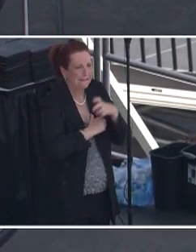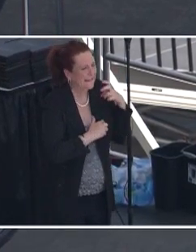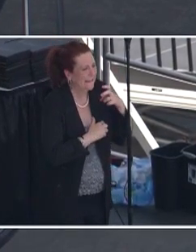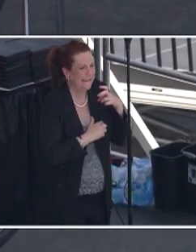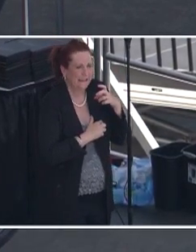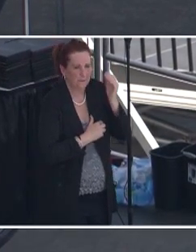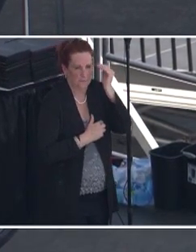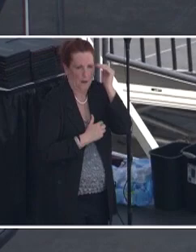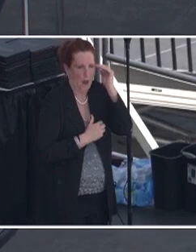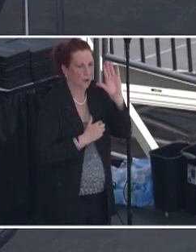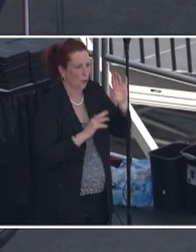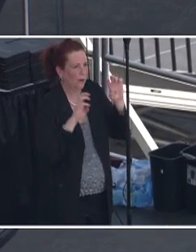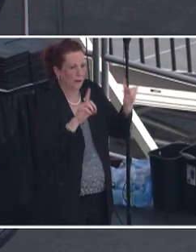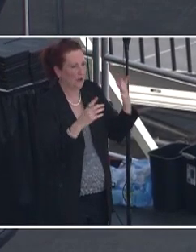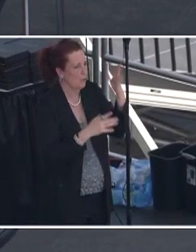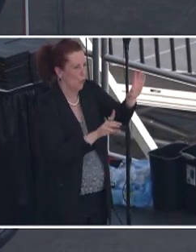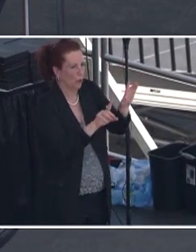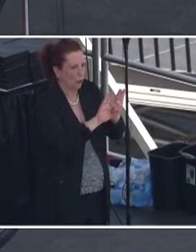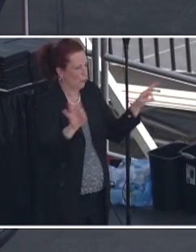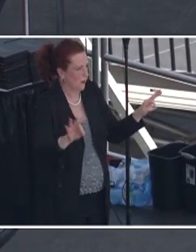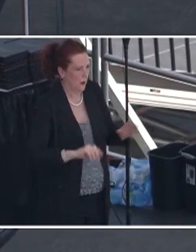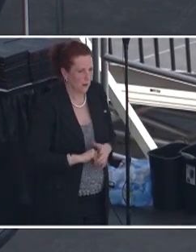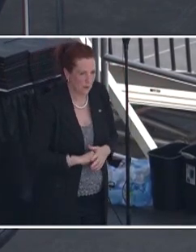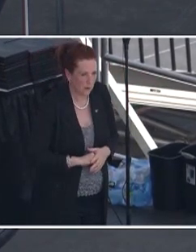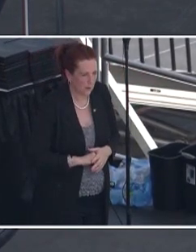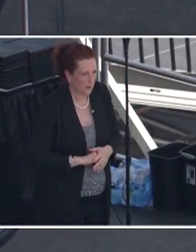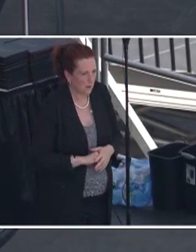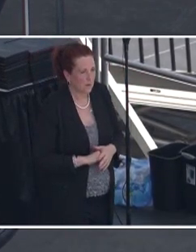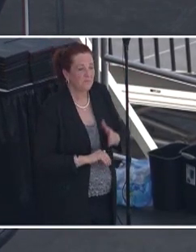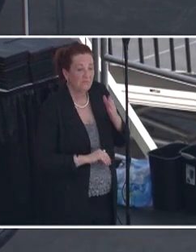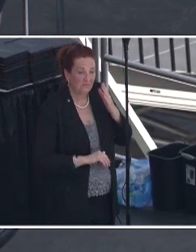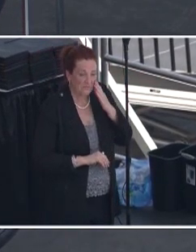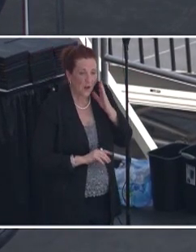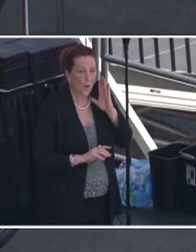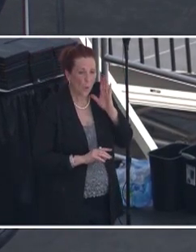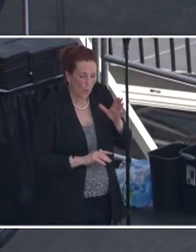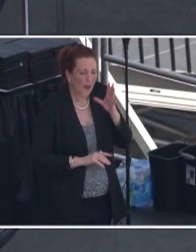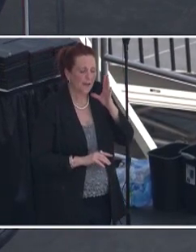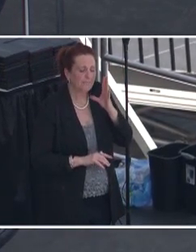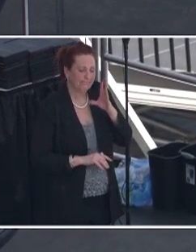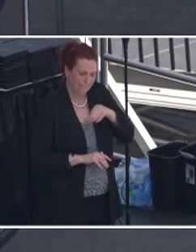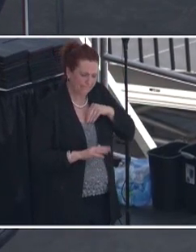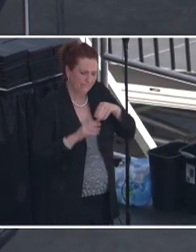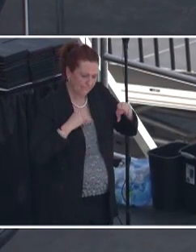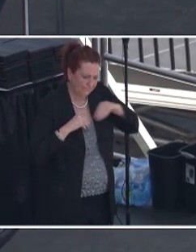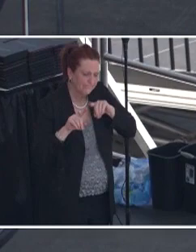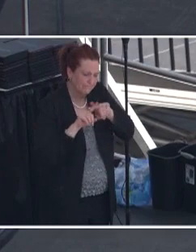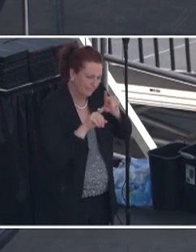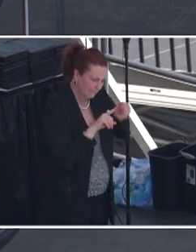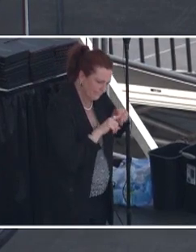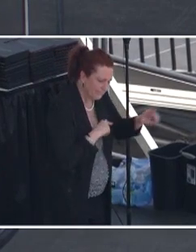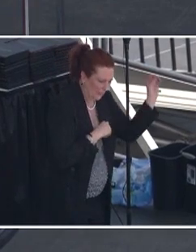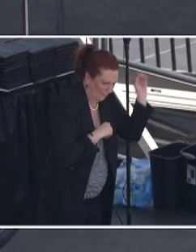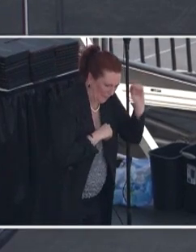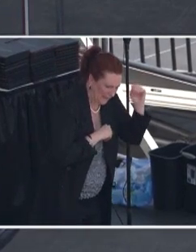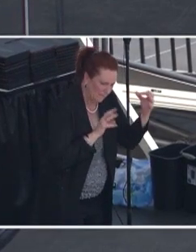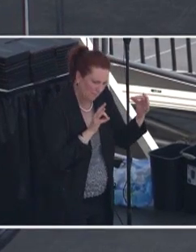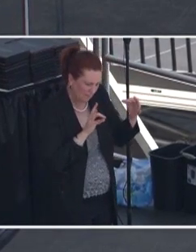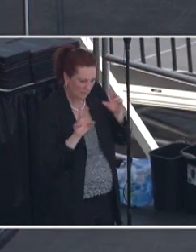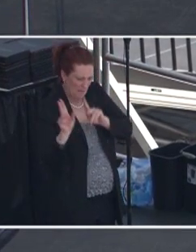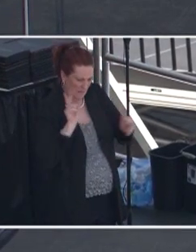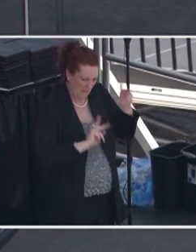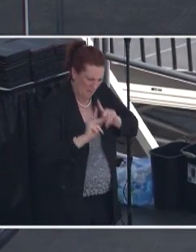away from you. Be tolerant of differences, learn from diversity,